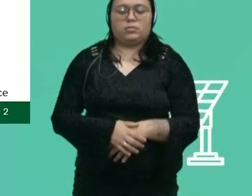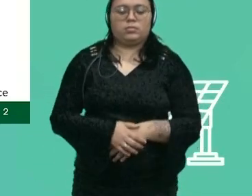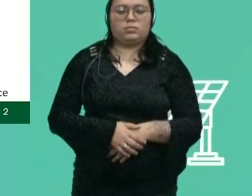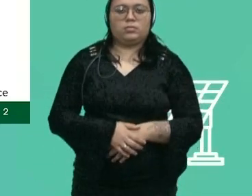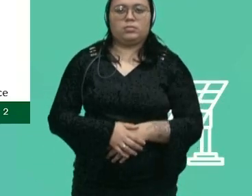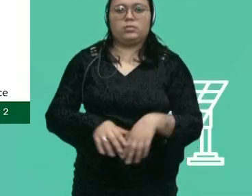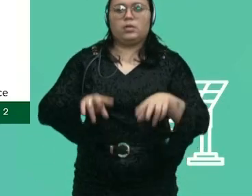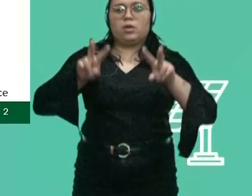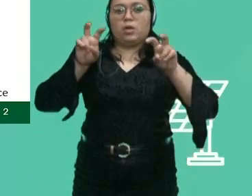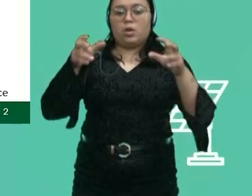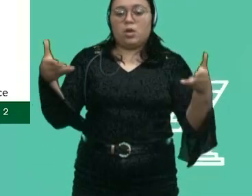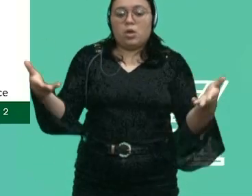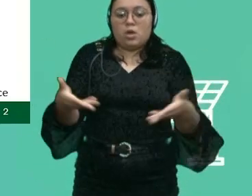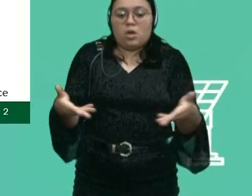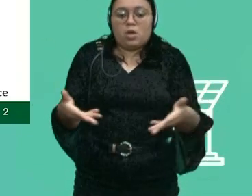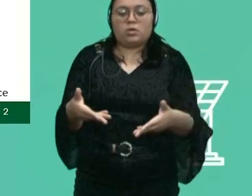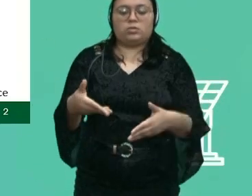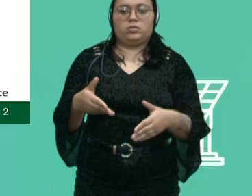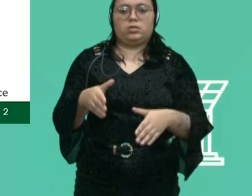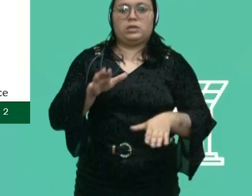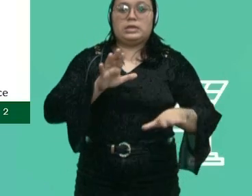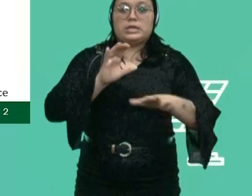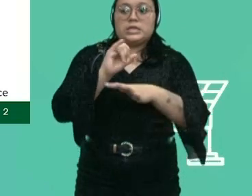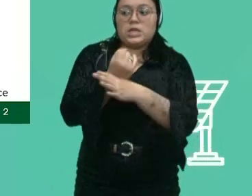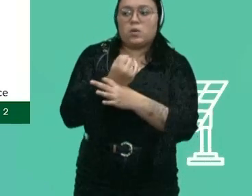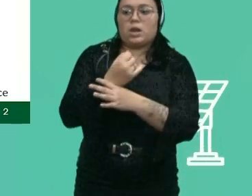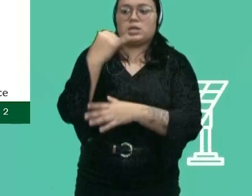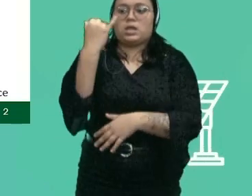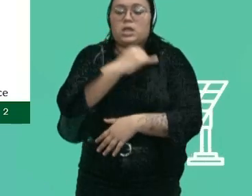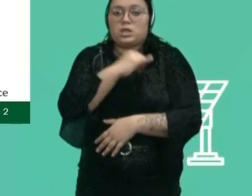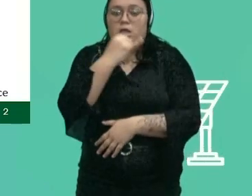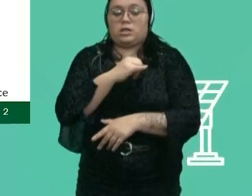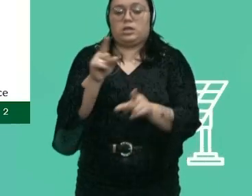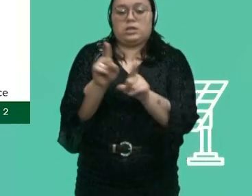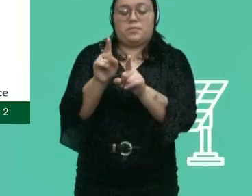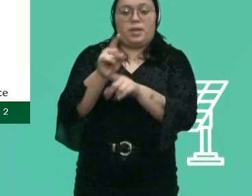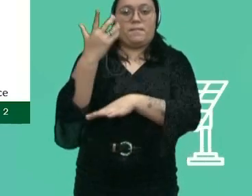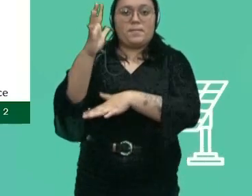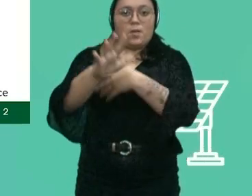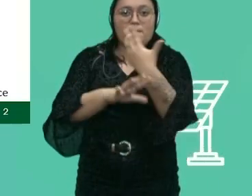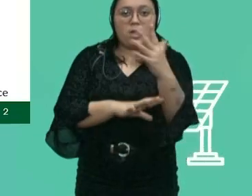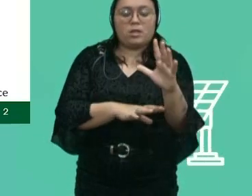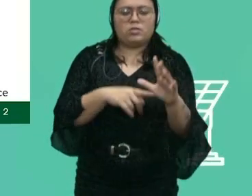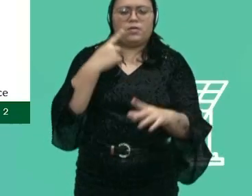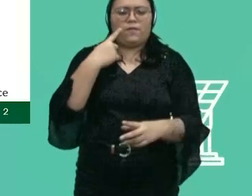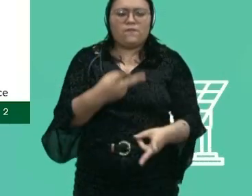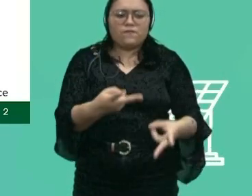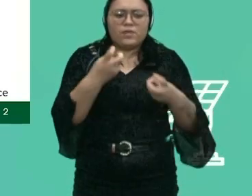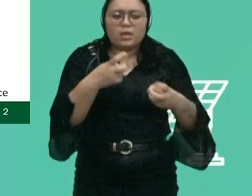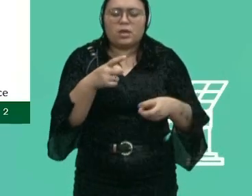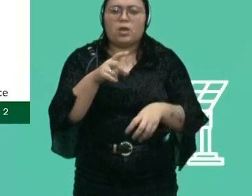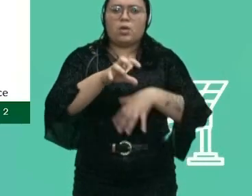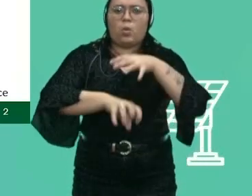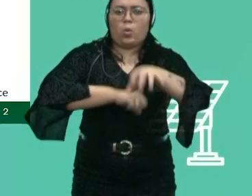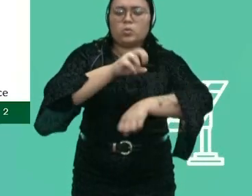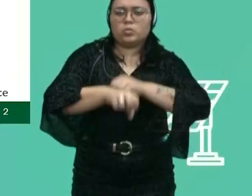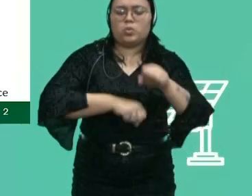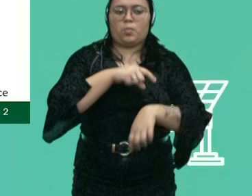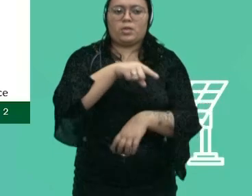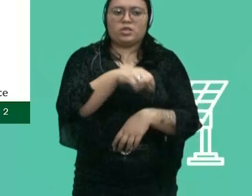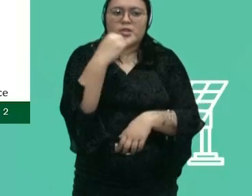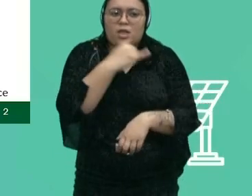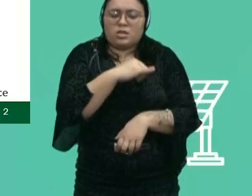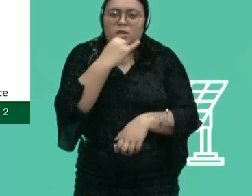security. And if you look at the US landscape, you can see energy consumption for the first time in history, renewables